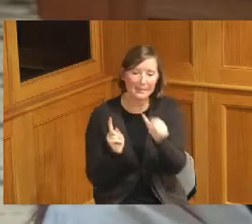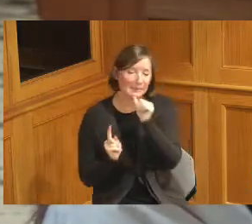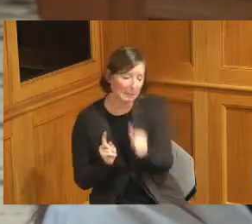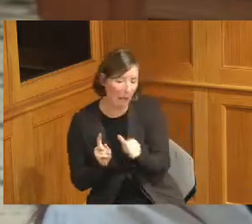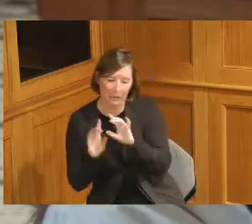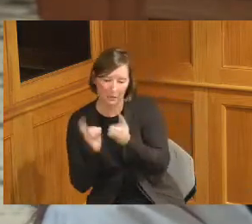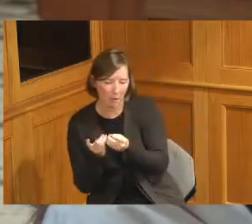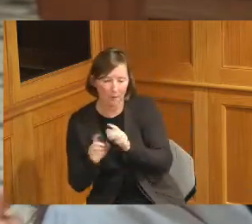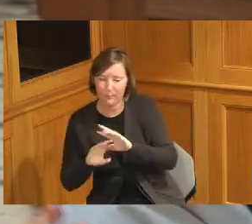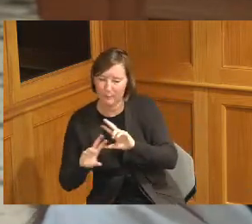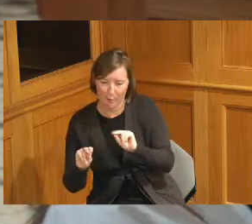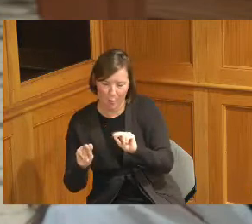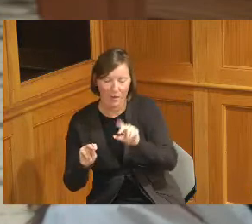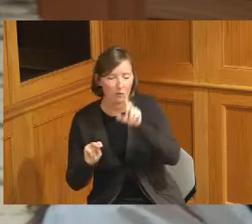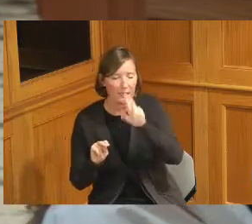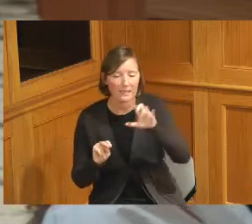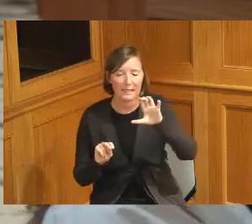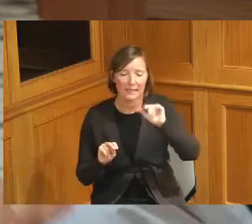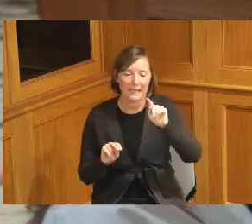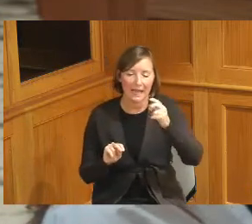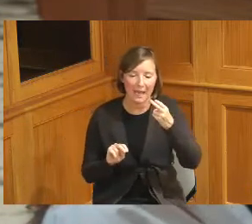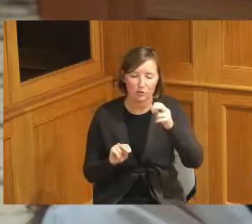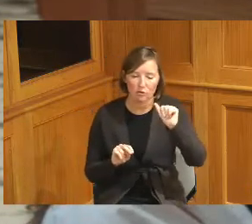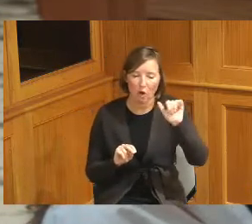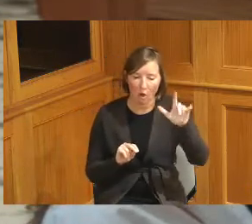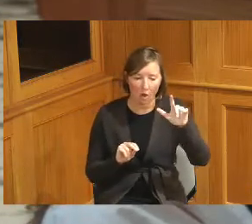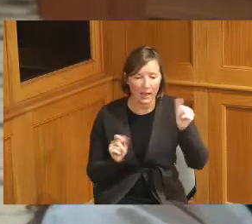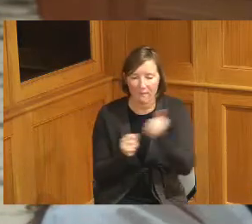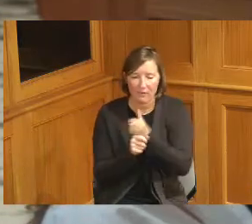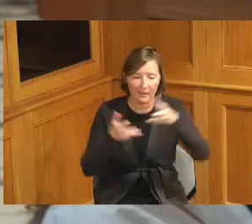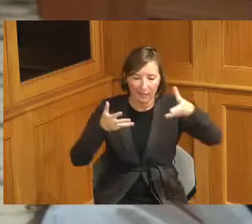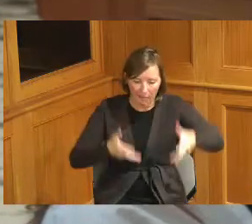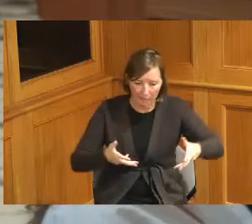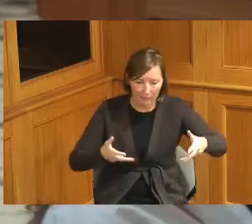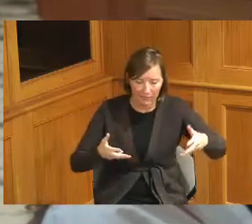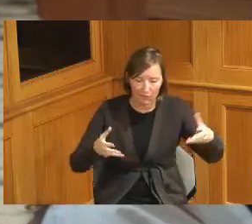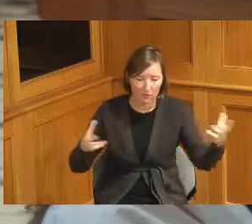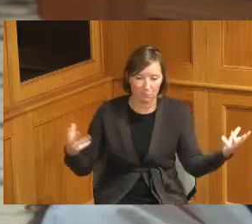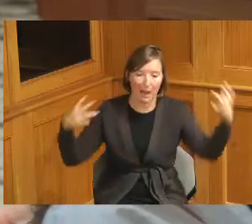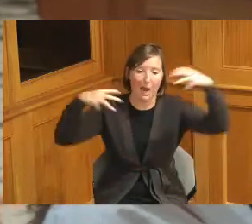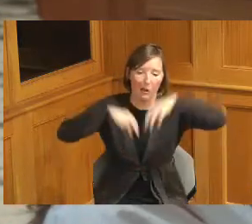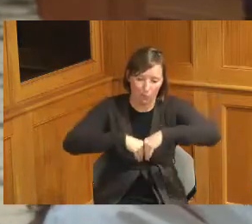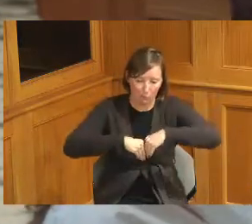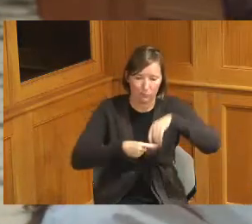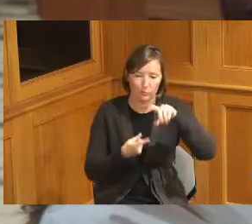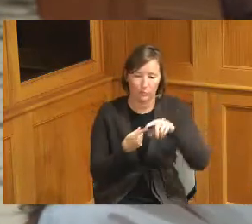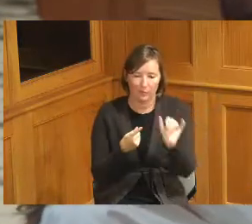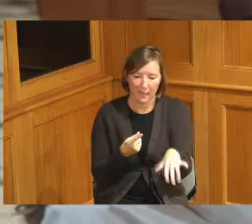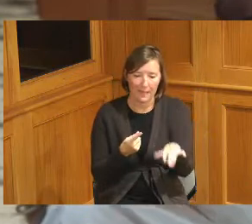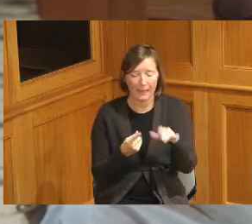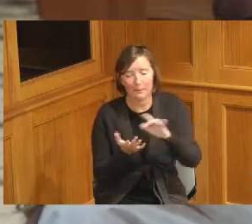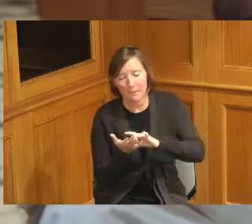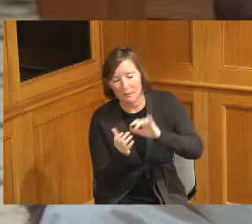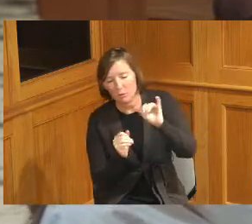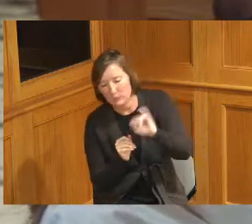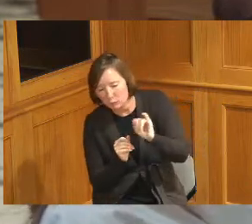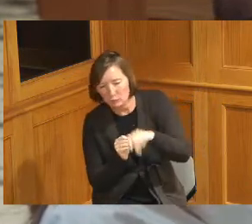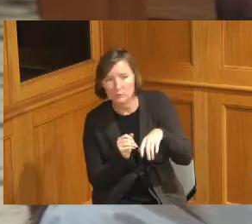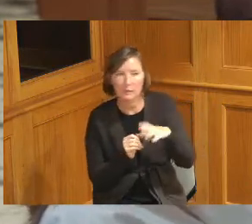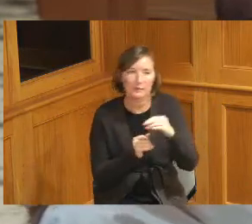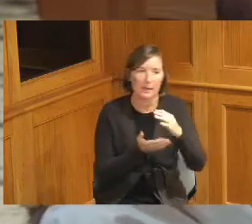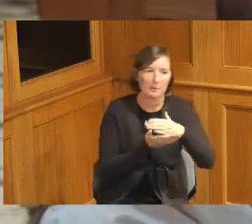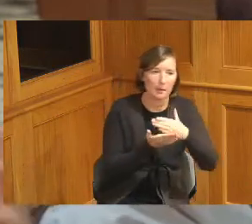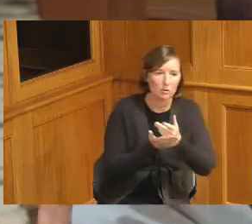for things that stretch across departments like medical insurance. So Okay. rather than budgeting a little bit in each piece, in each